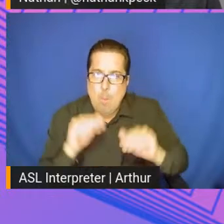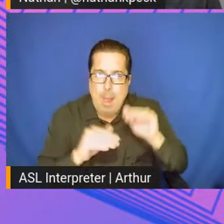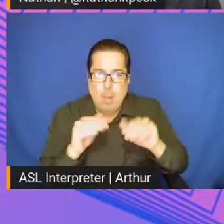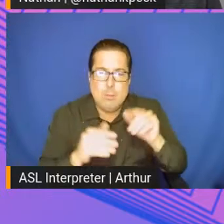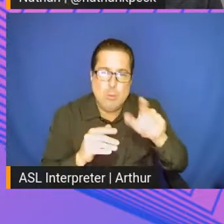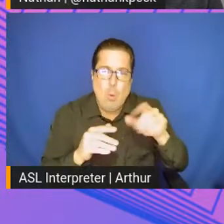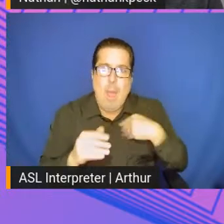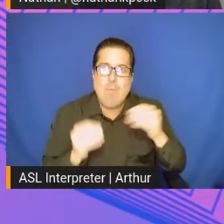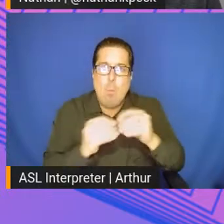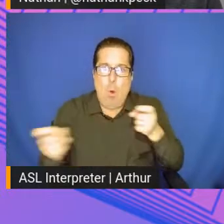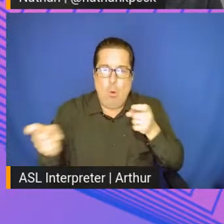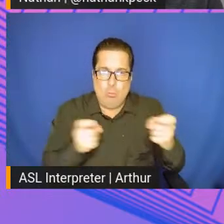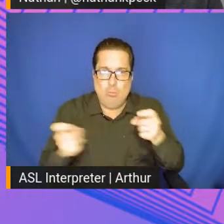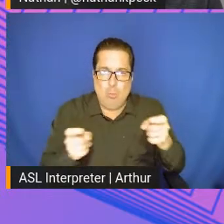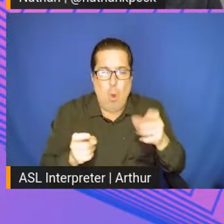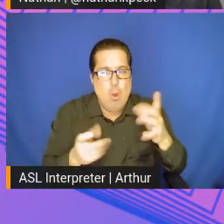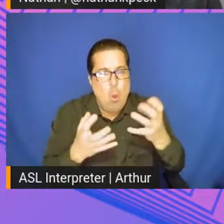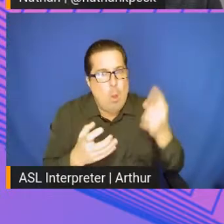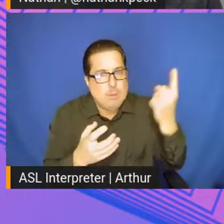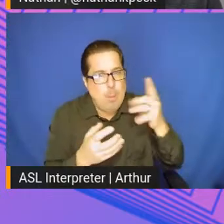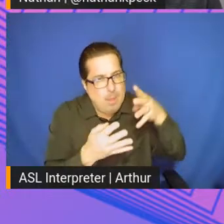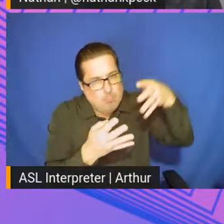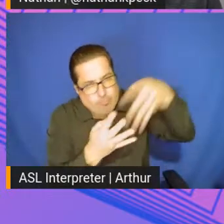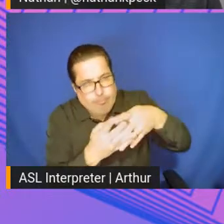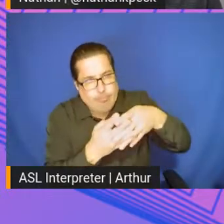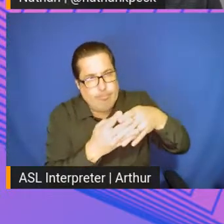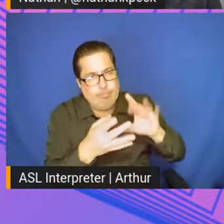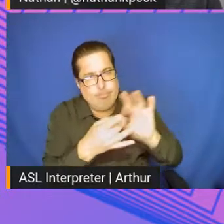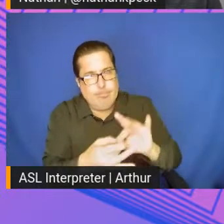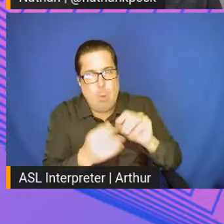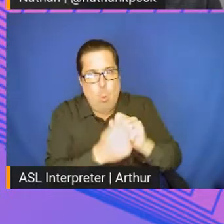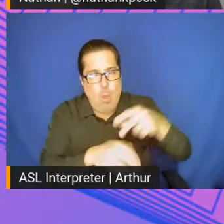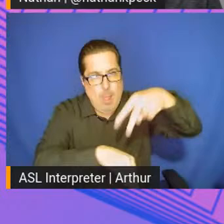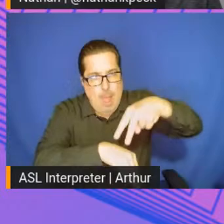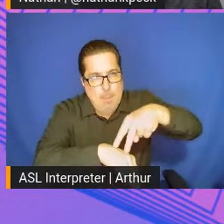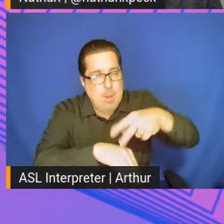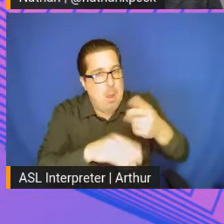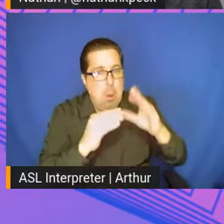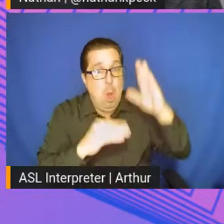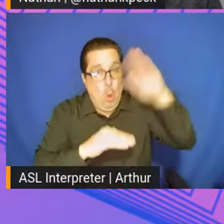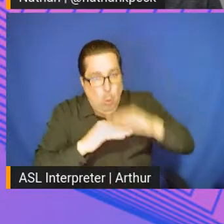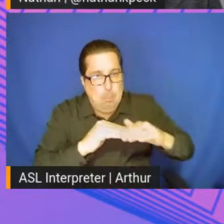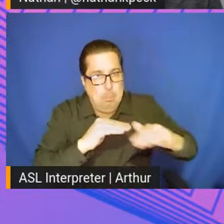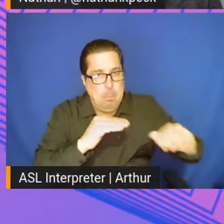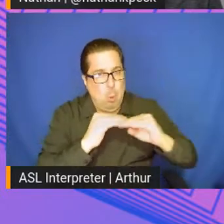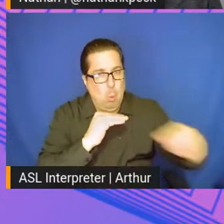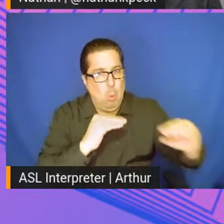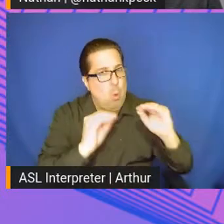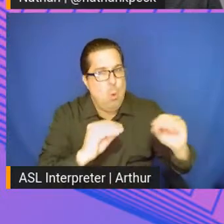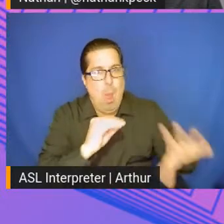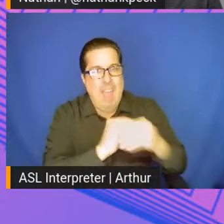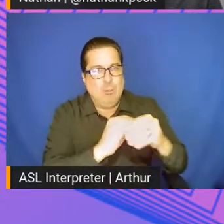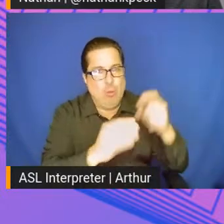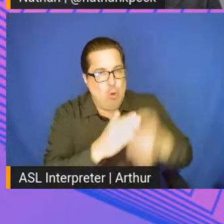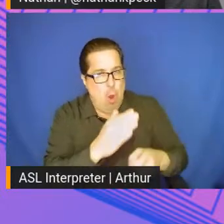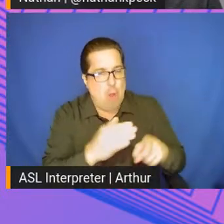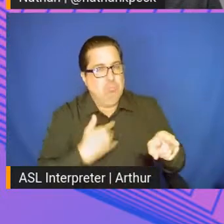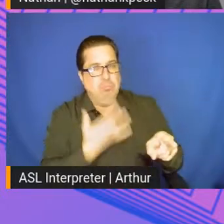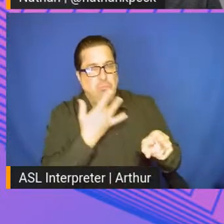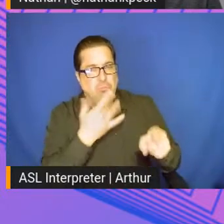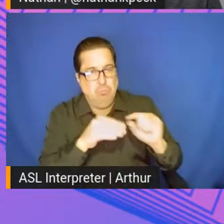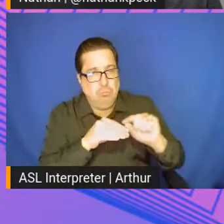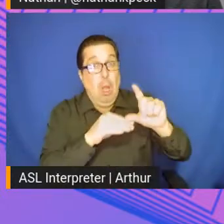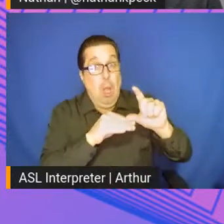have something that's baked into the Lambda pricing model, which is Lambda function URL, no extra cost, or whether you want to pay in order to have a little bit more